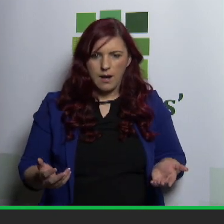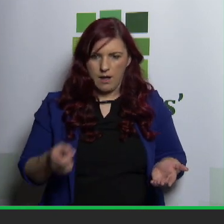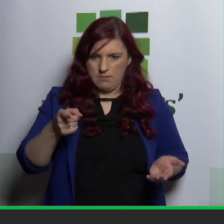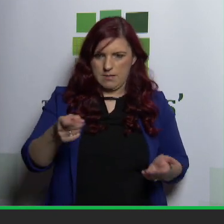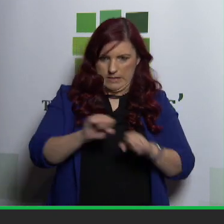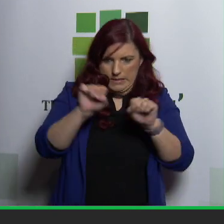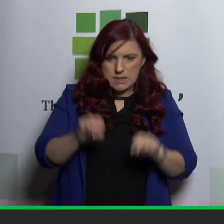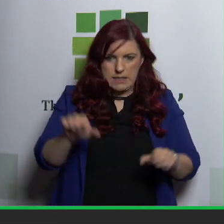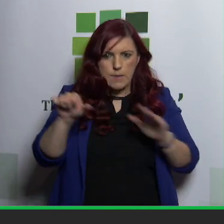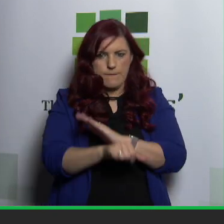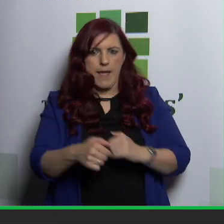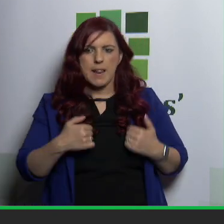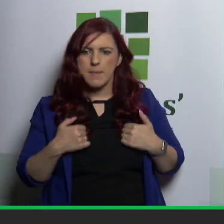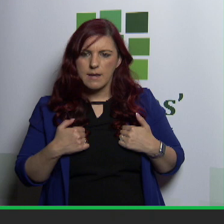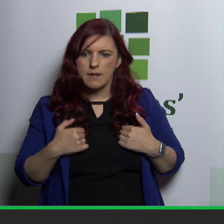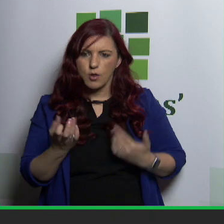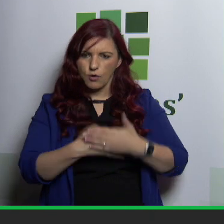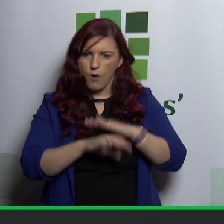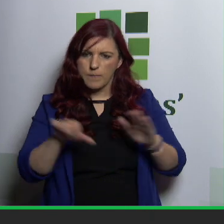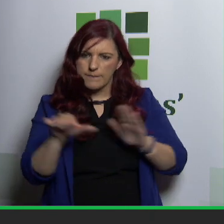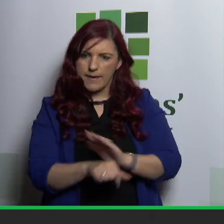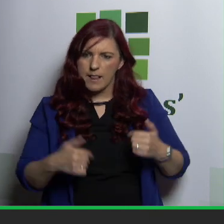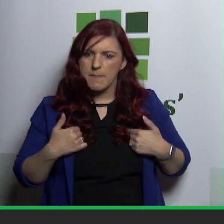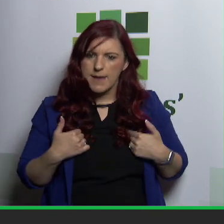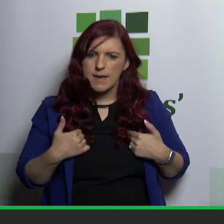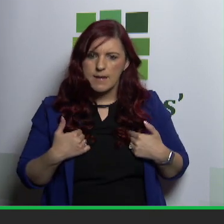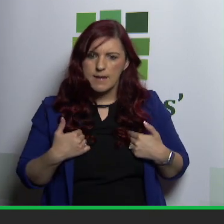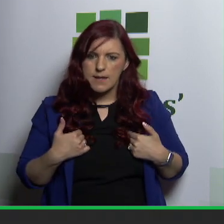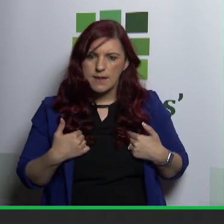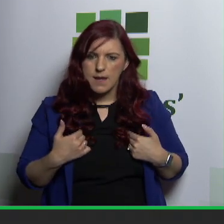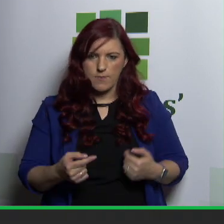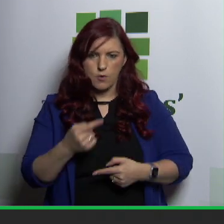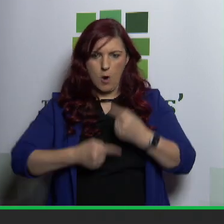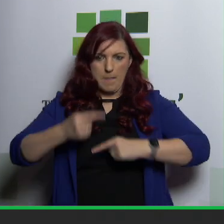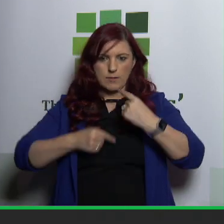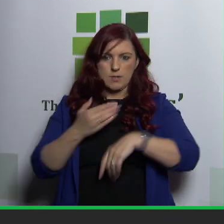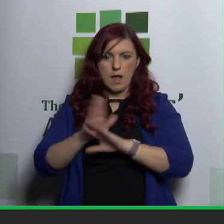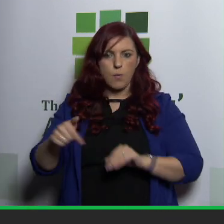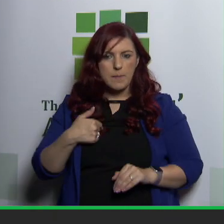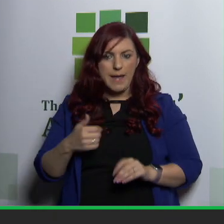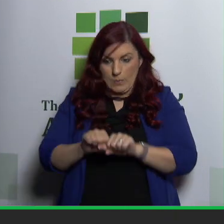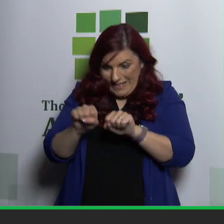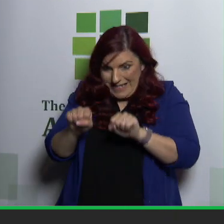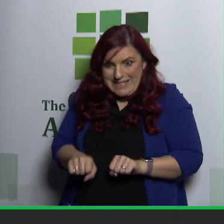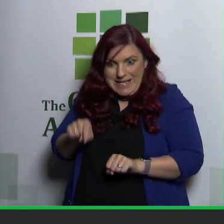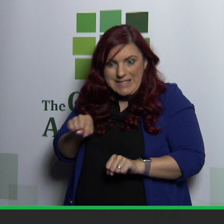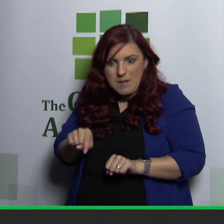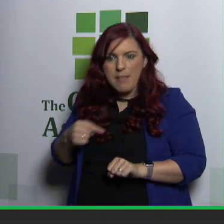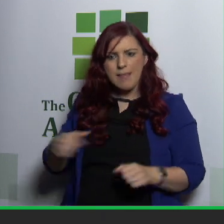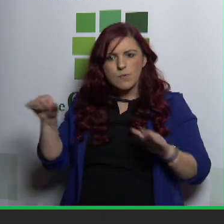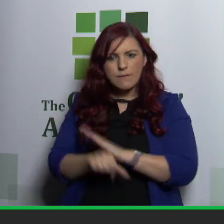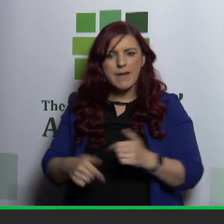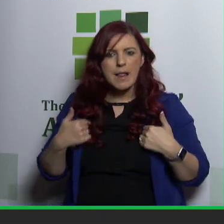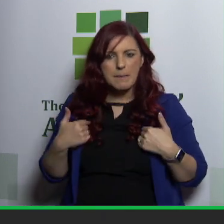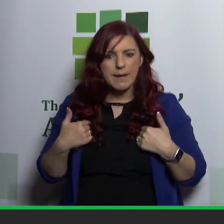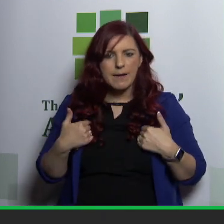is because the system failed me, the government failed me. If you go back to the very start with me, it was the system that failed me. It was